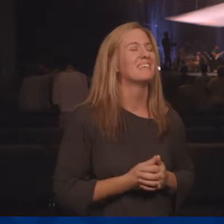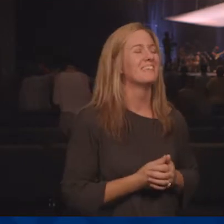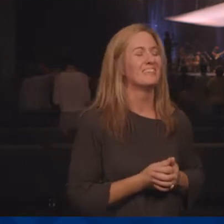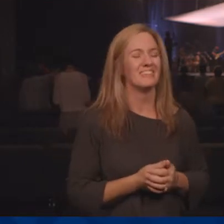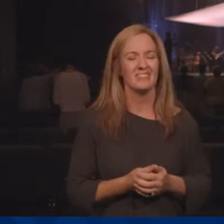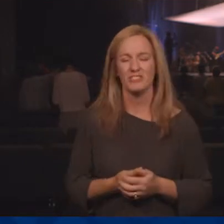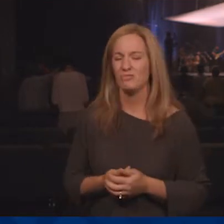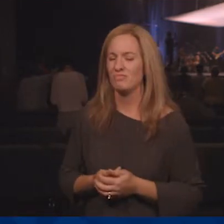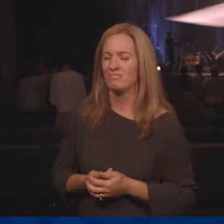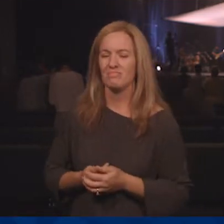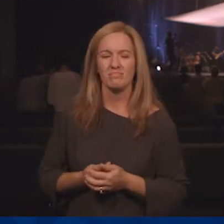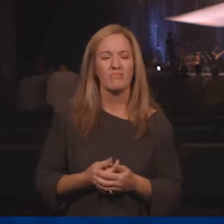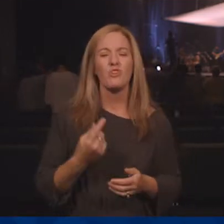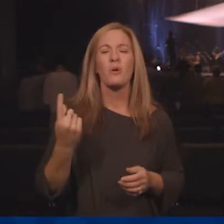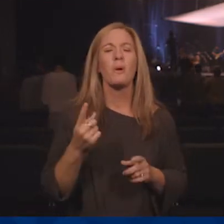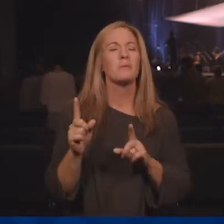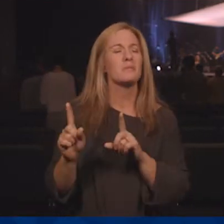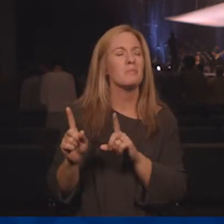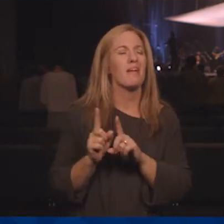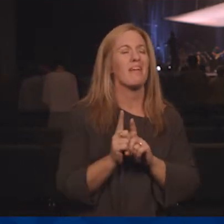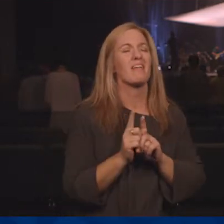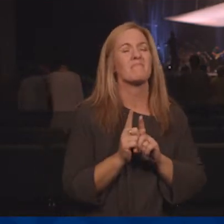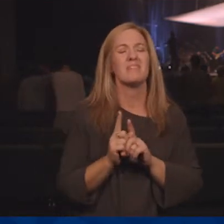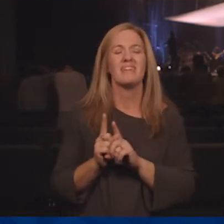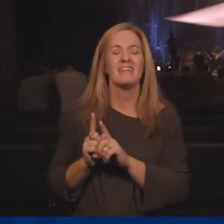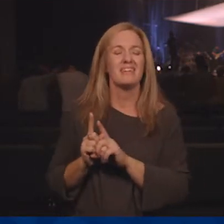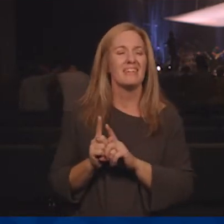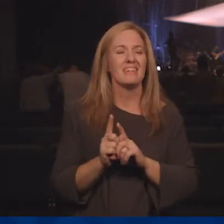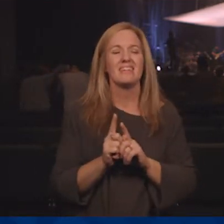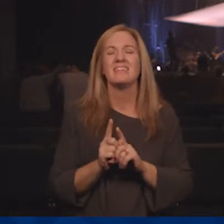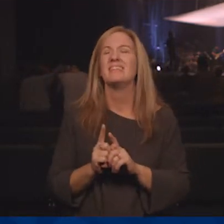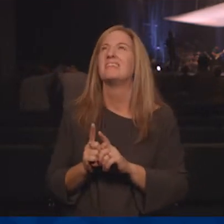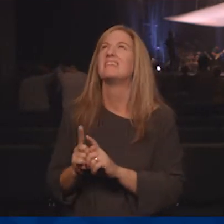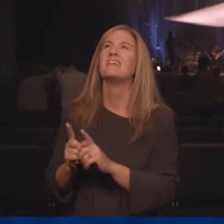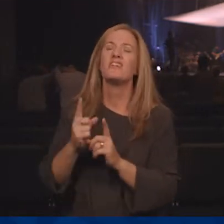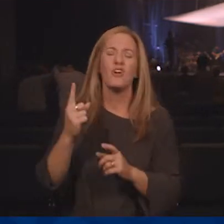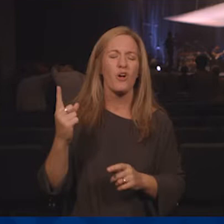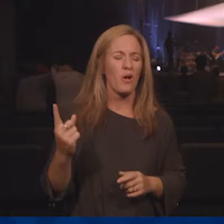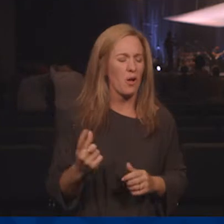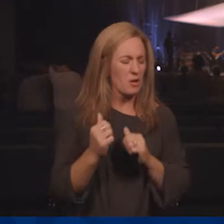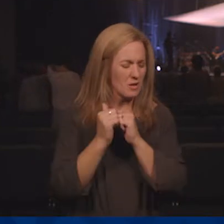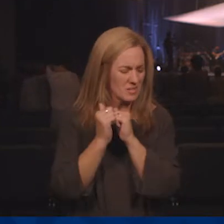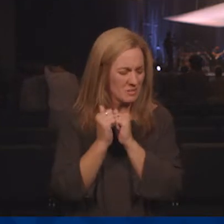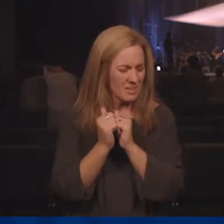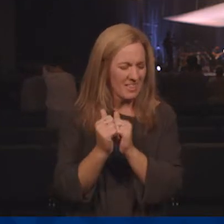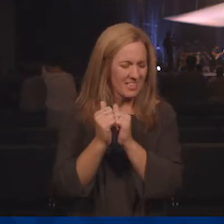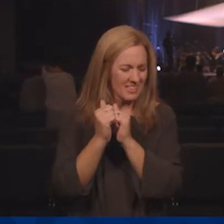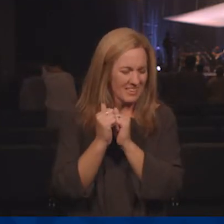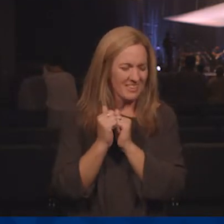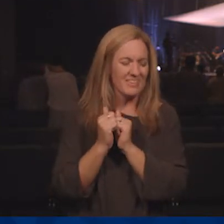You always find me. You're always with us.